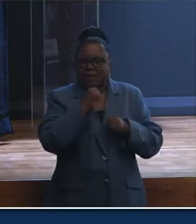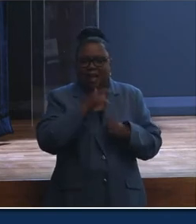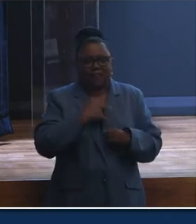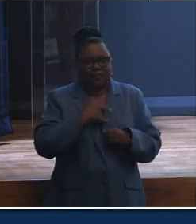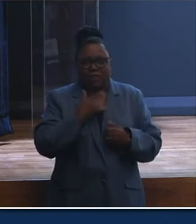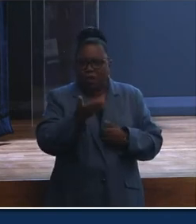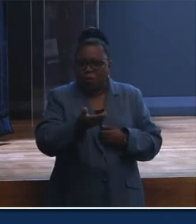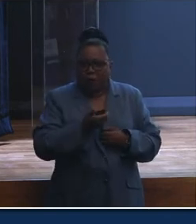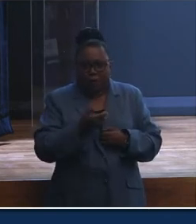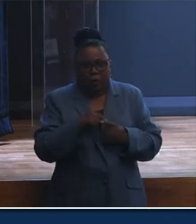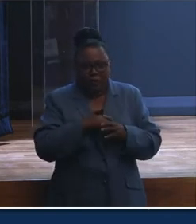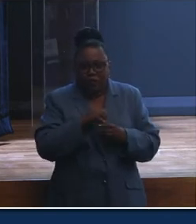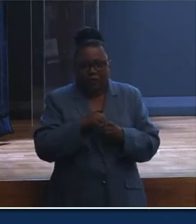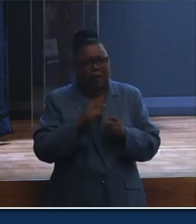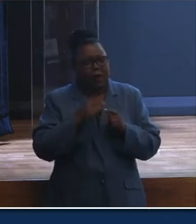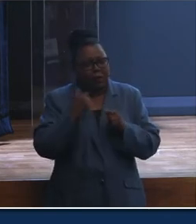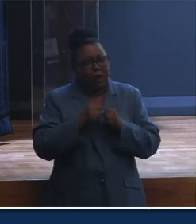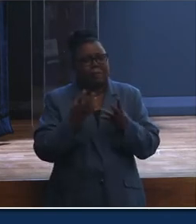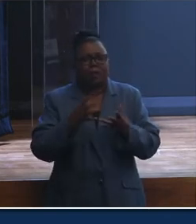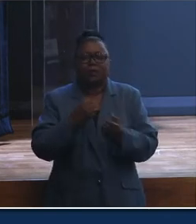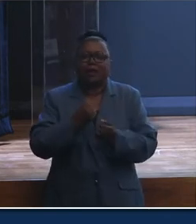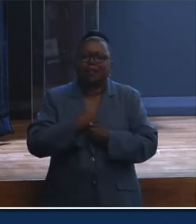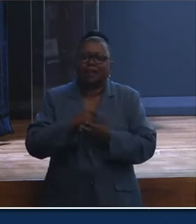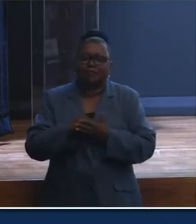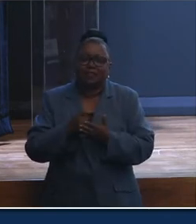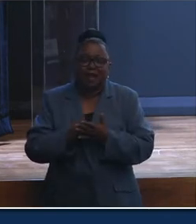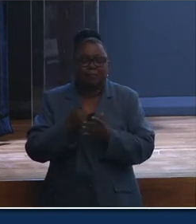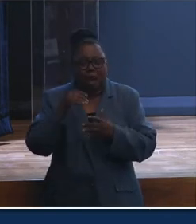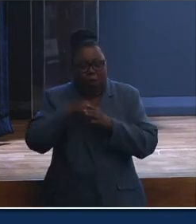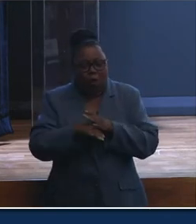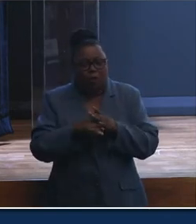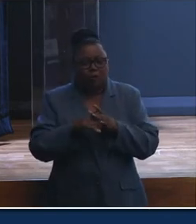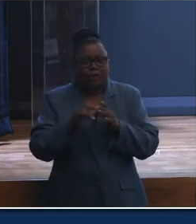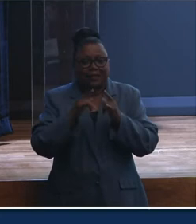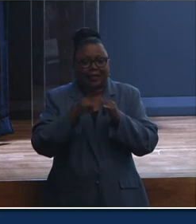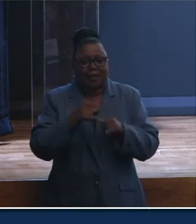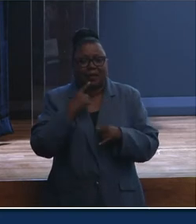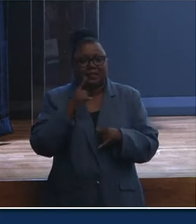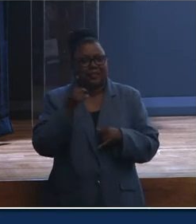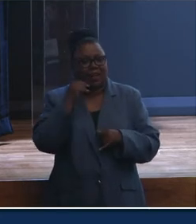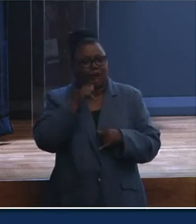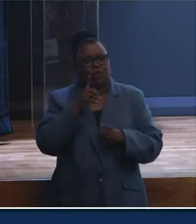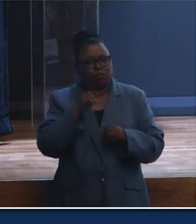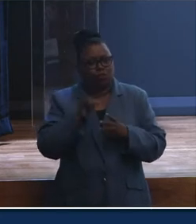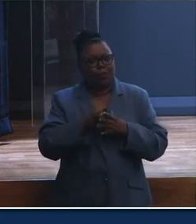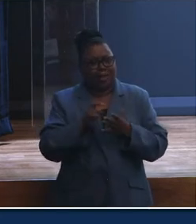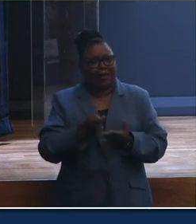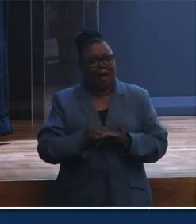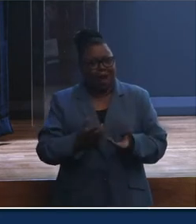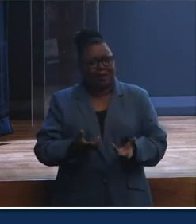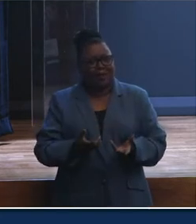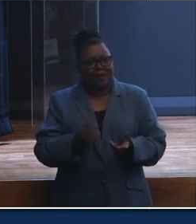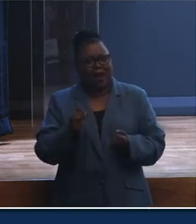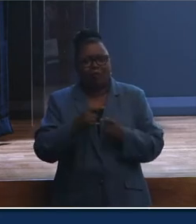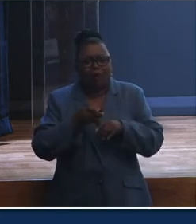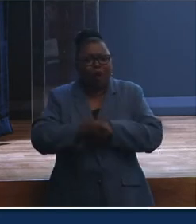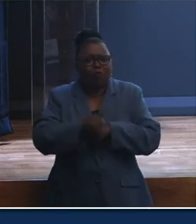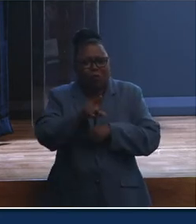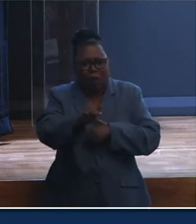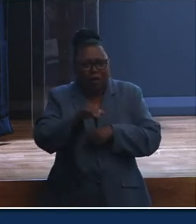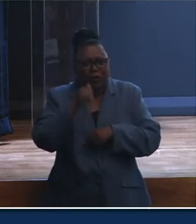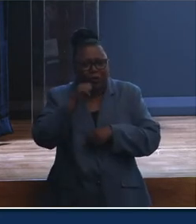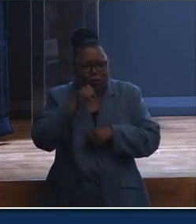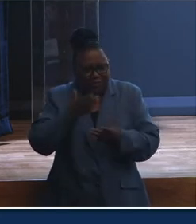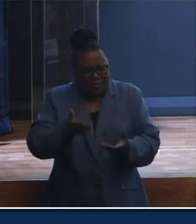feel very welcome to the game, but I remembered how much I love this game. And I walk into Cammie's camp and I said, see, girls do play hockey. There's over 100 of them